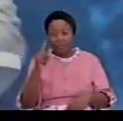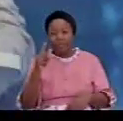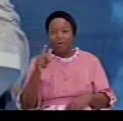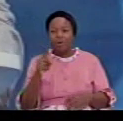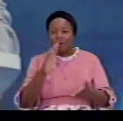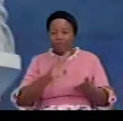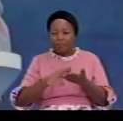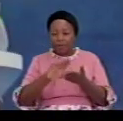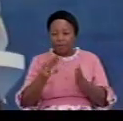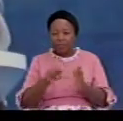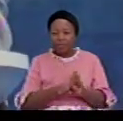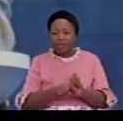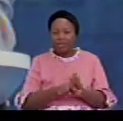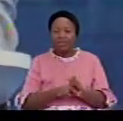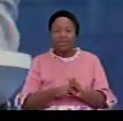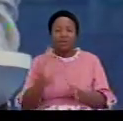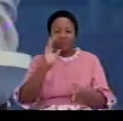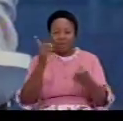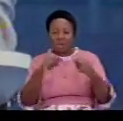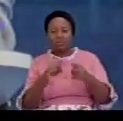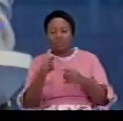forgiveness will come to you.